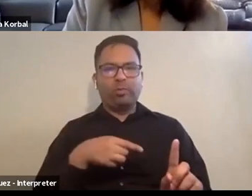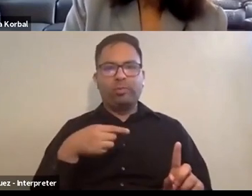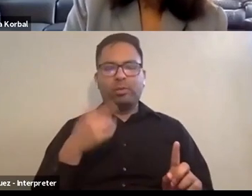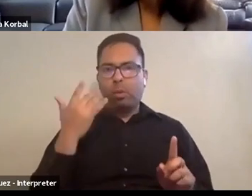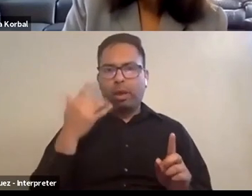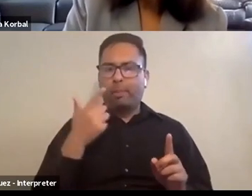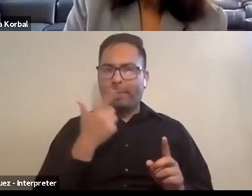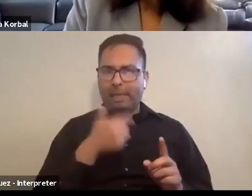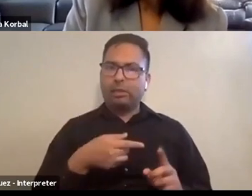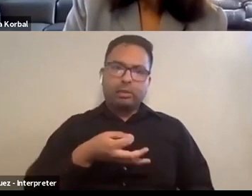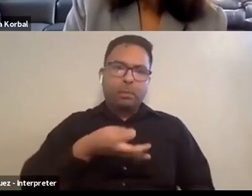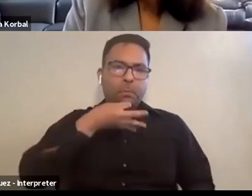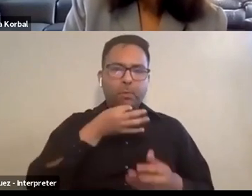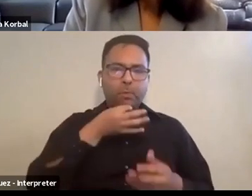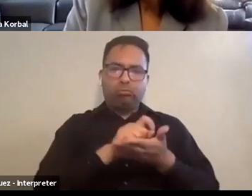novelty.